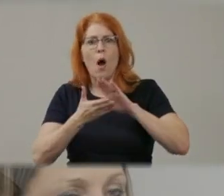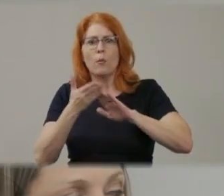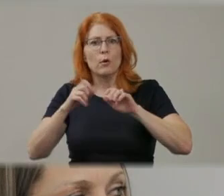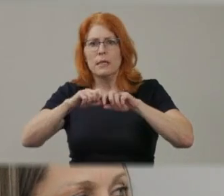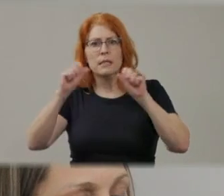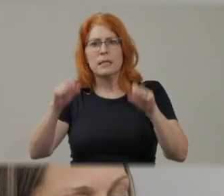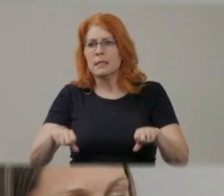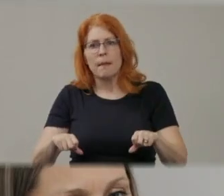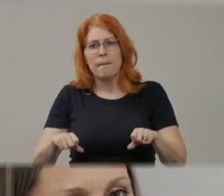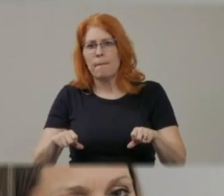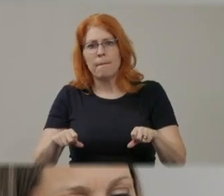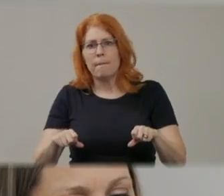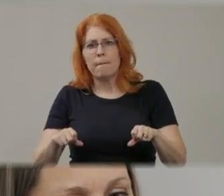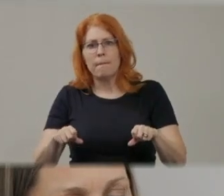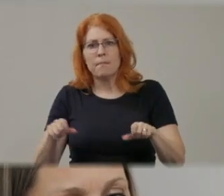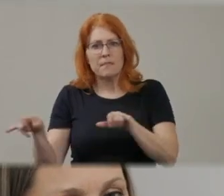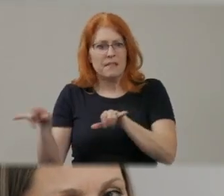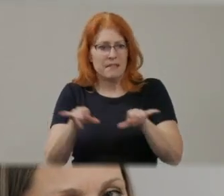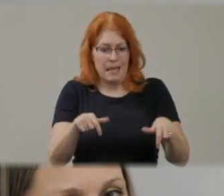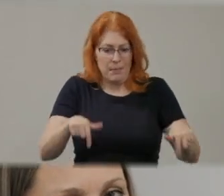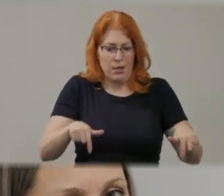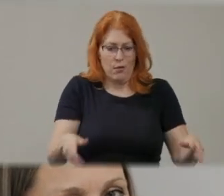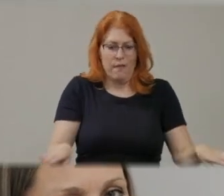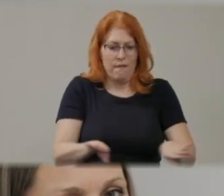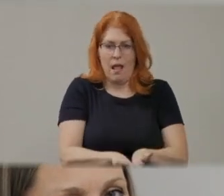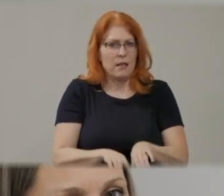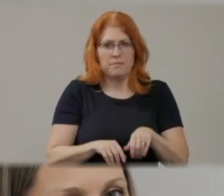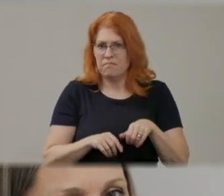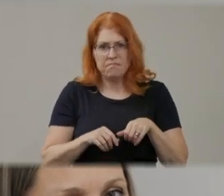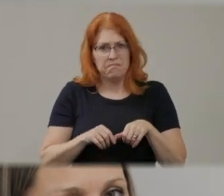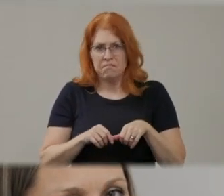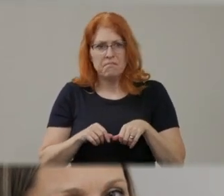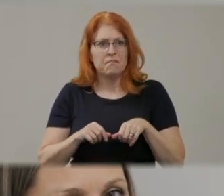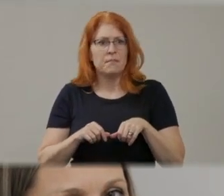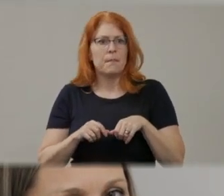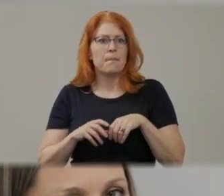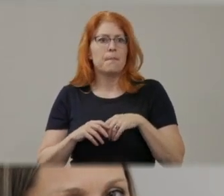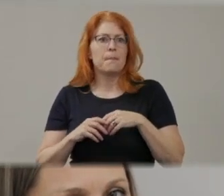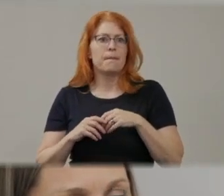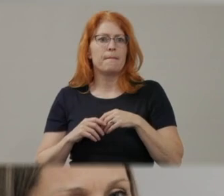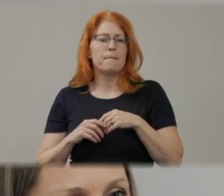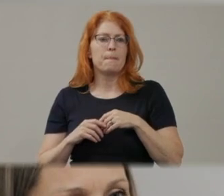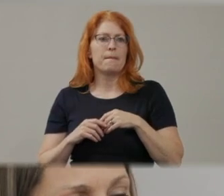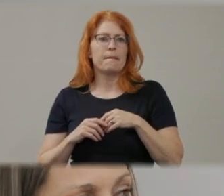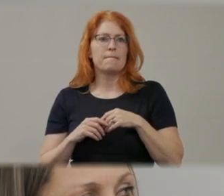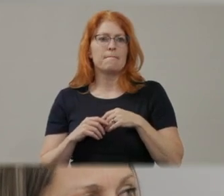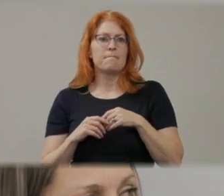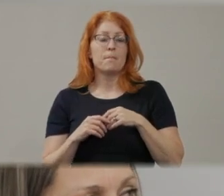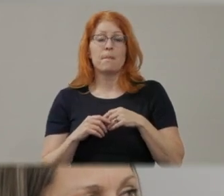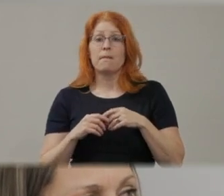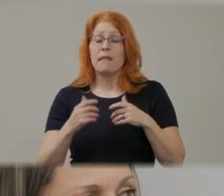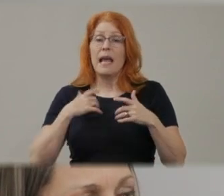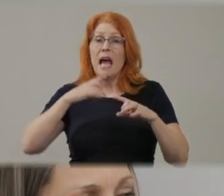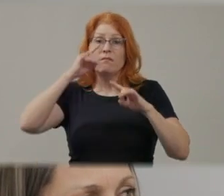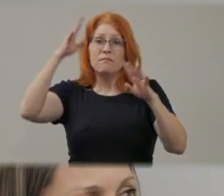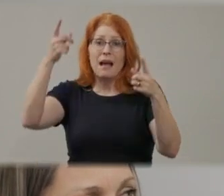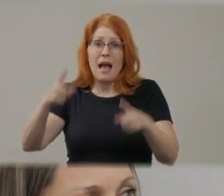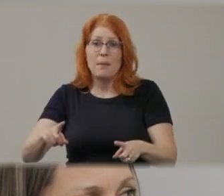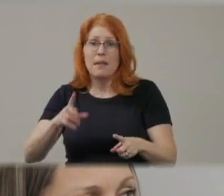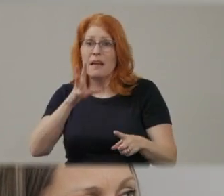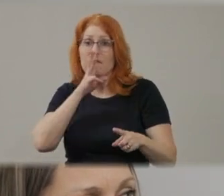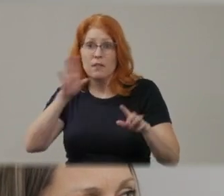system like they would here in the Valley. There are they do have disasters down there. They have